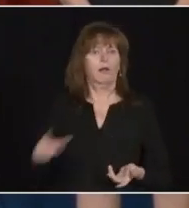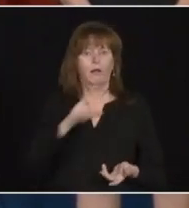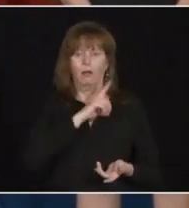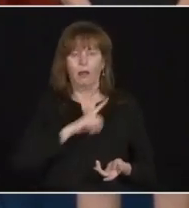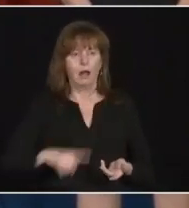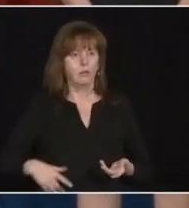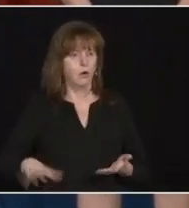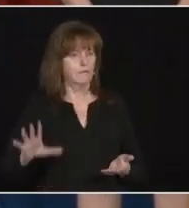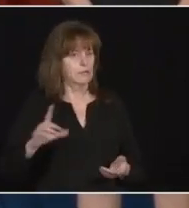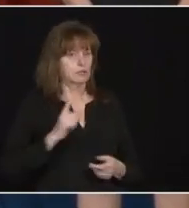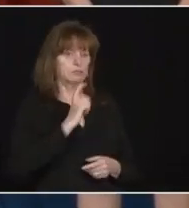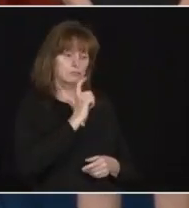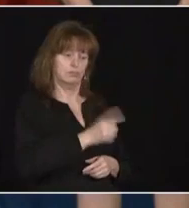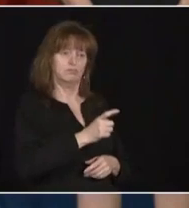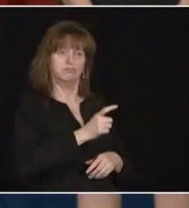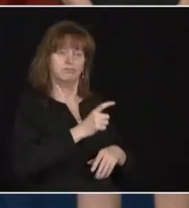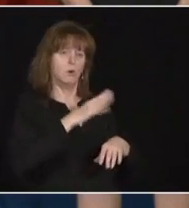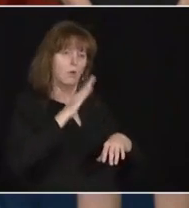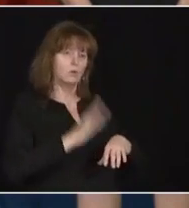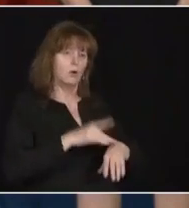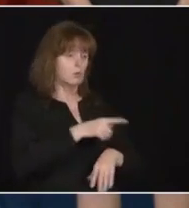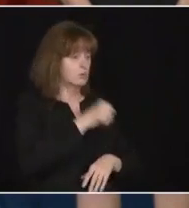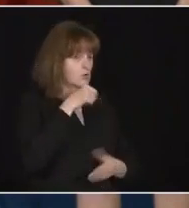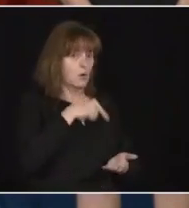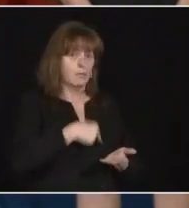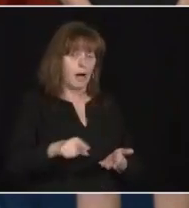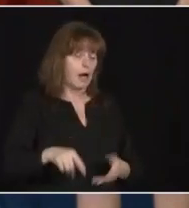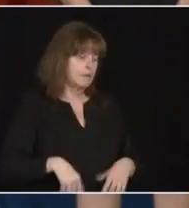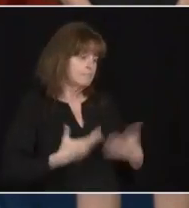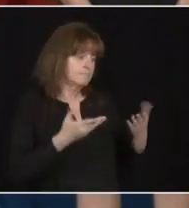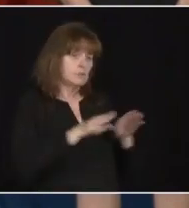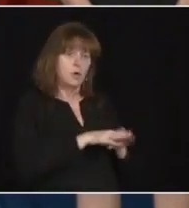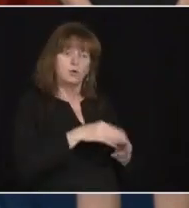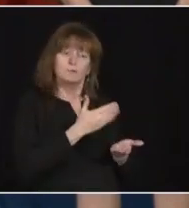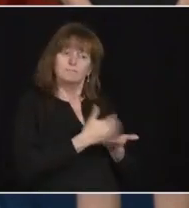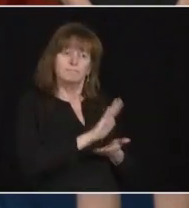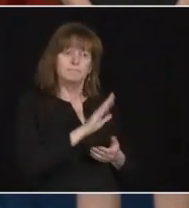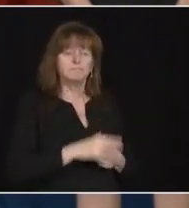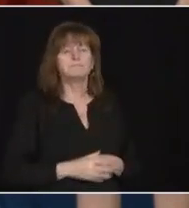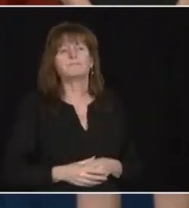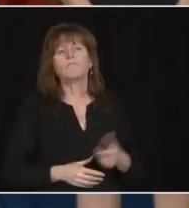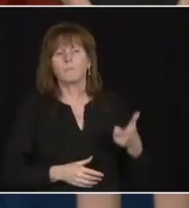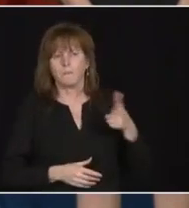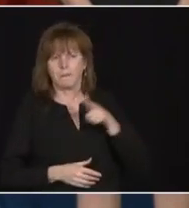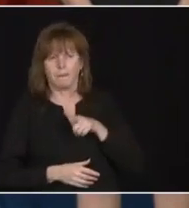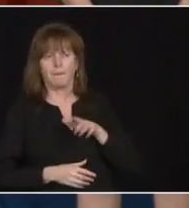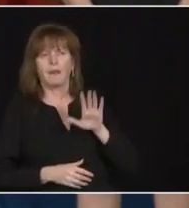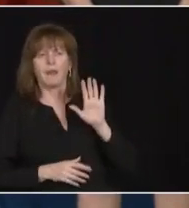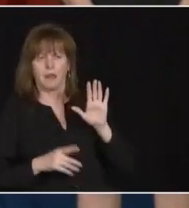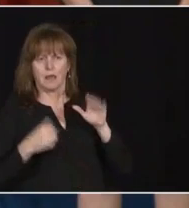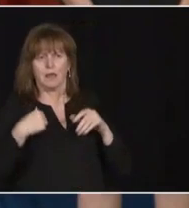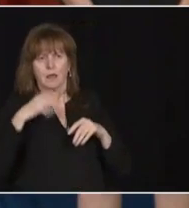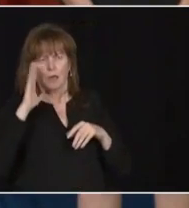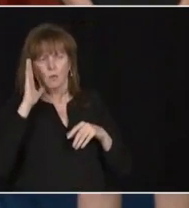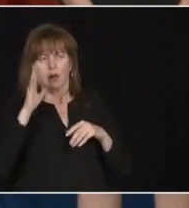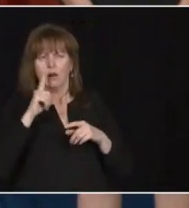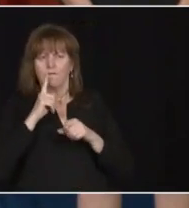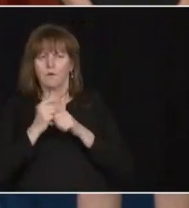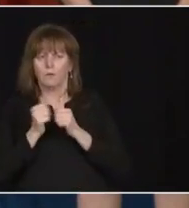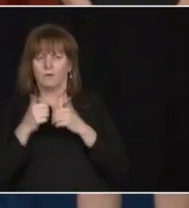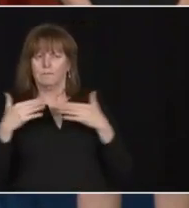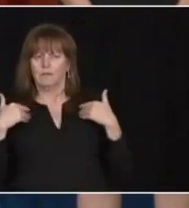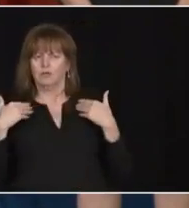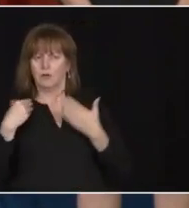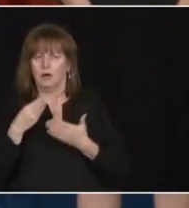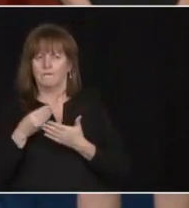What I understand, I'll confirm this with the finance minister, it's all inclusive. It wasn't before, now it is. So just